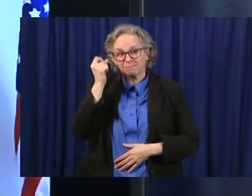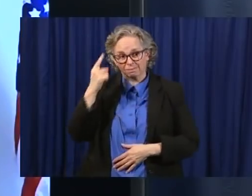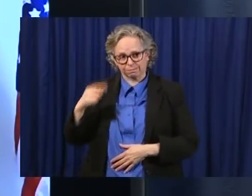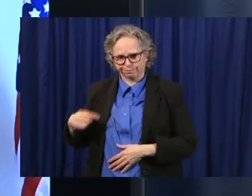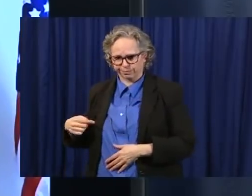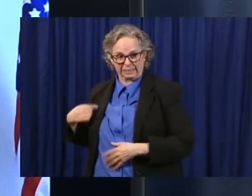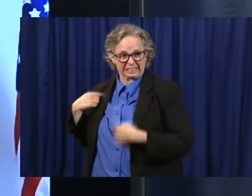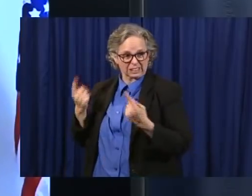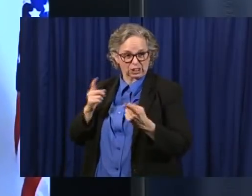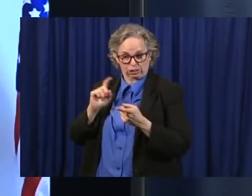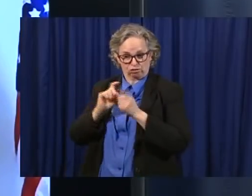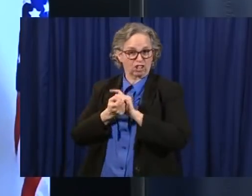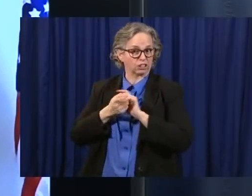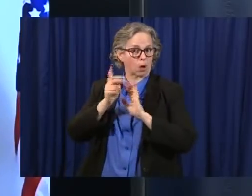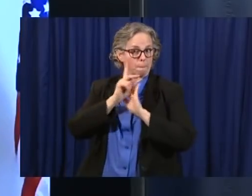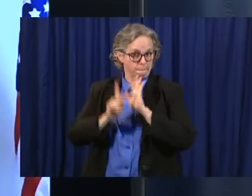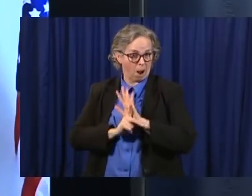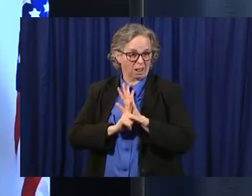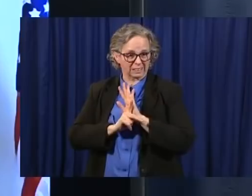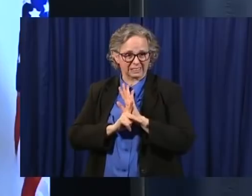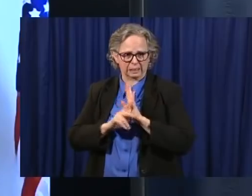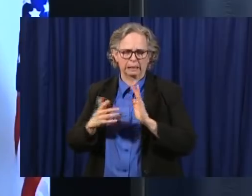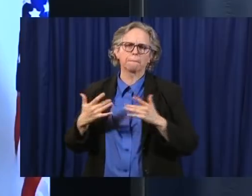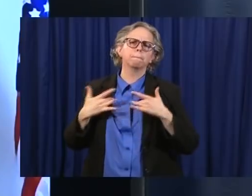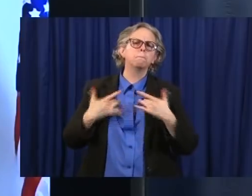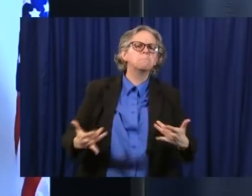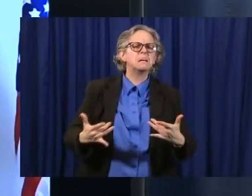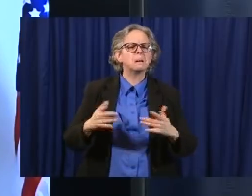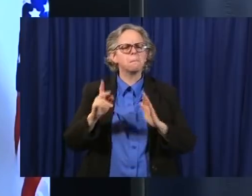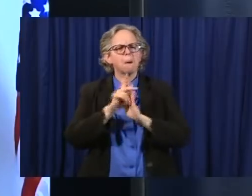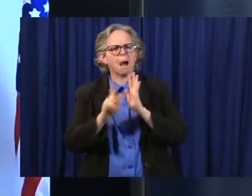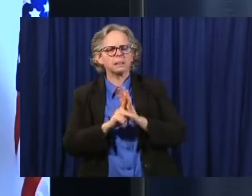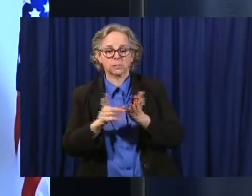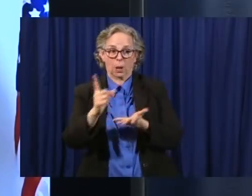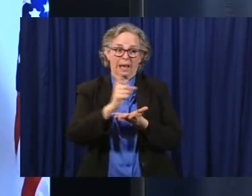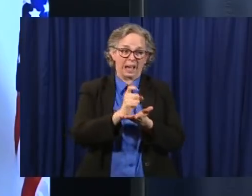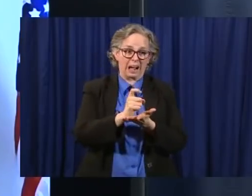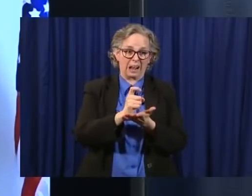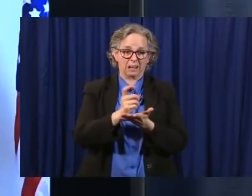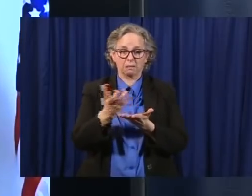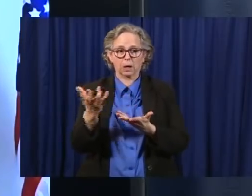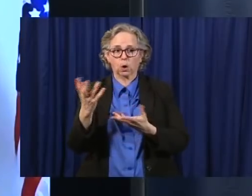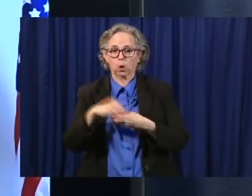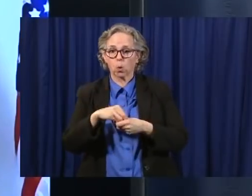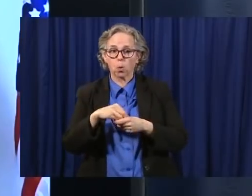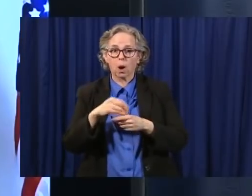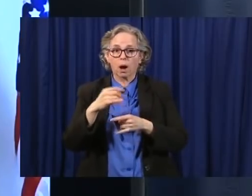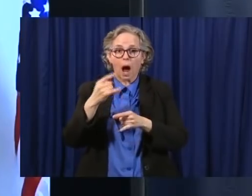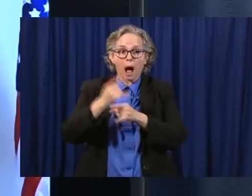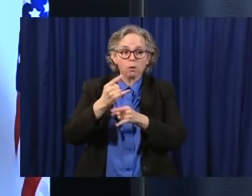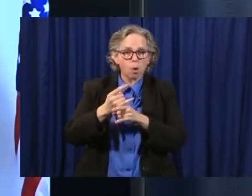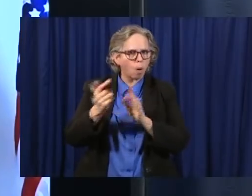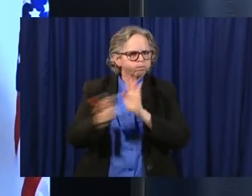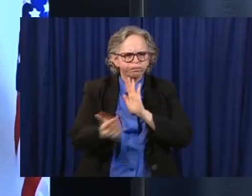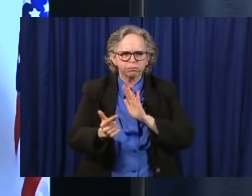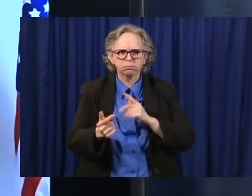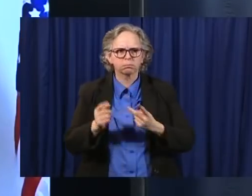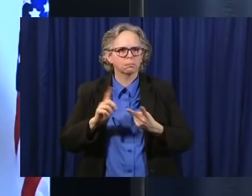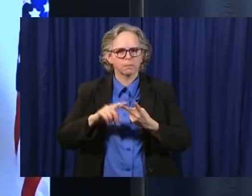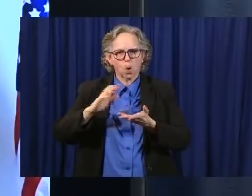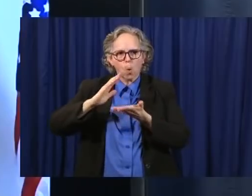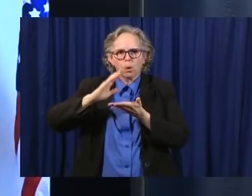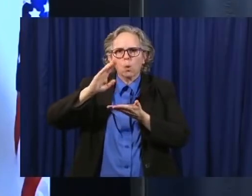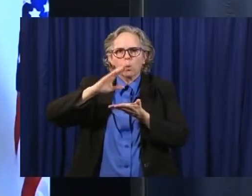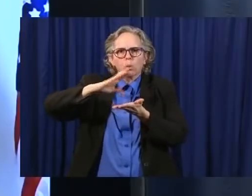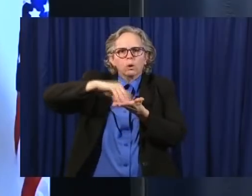example. We normally don't allow certain types of wipes with chemicals in them. It's just different in a prison environment. So little things